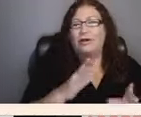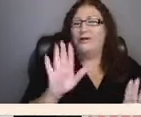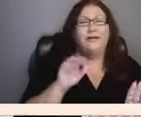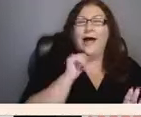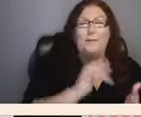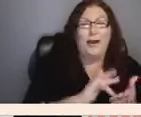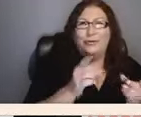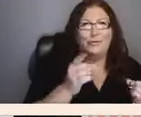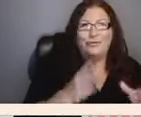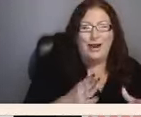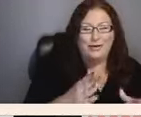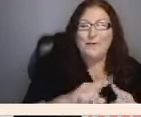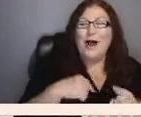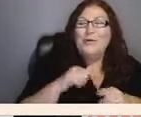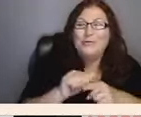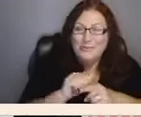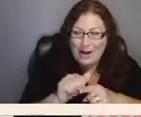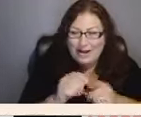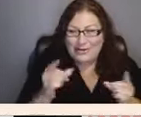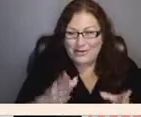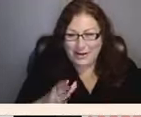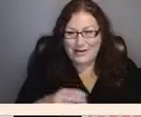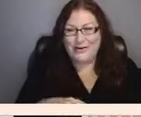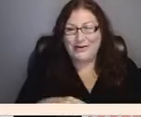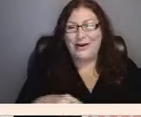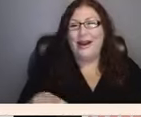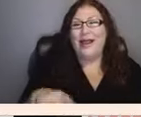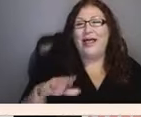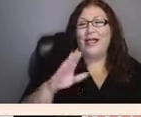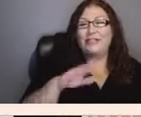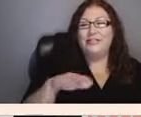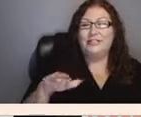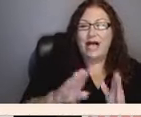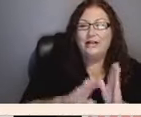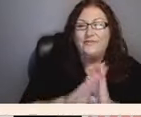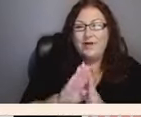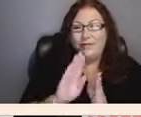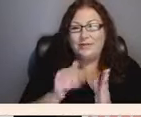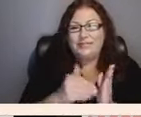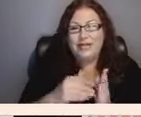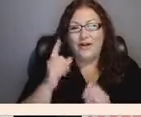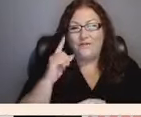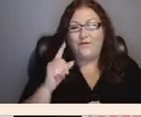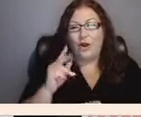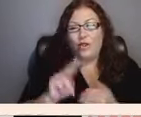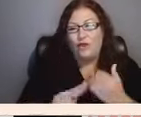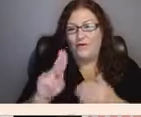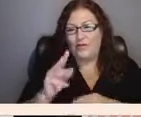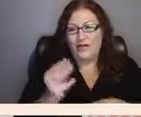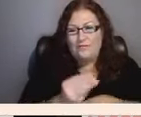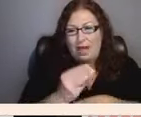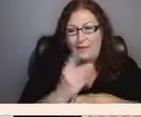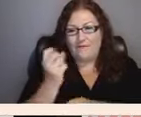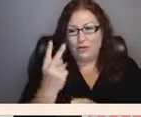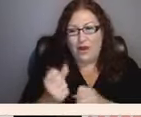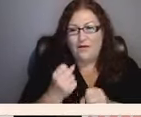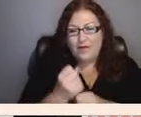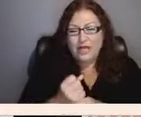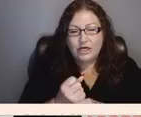training director at the Mailman Center for Child Development at the University of Miami for 12 years, bringing the understanding of a